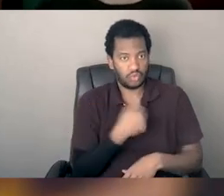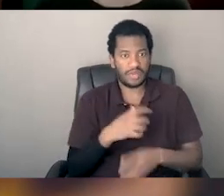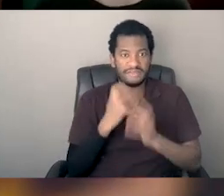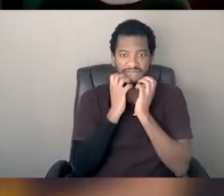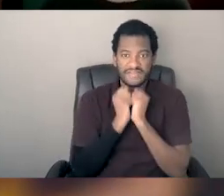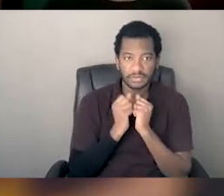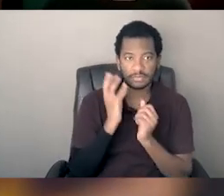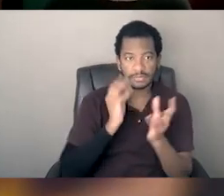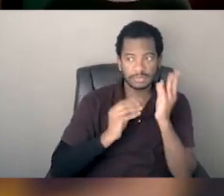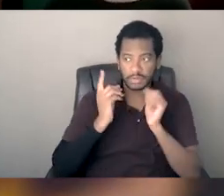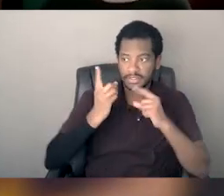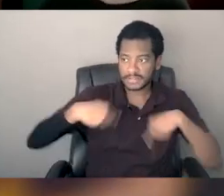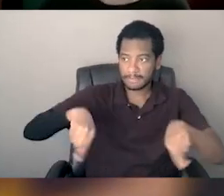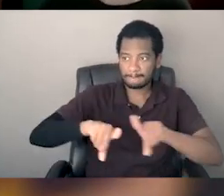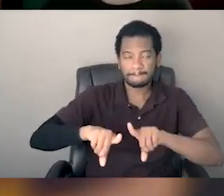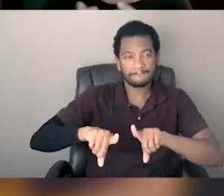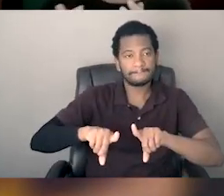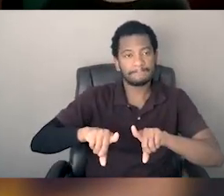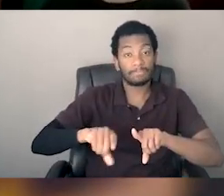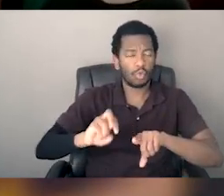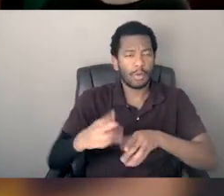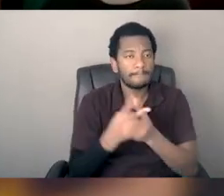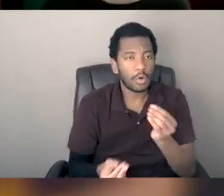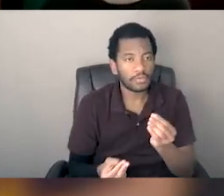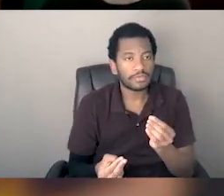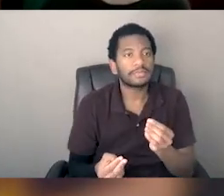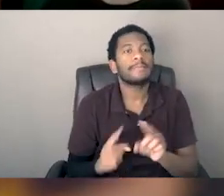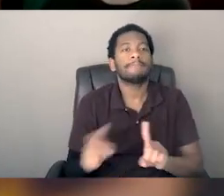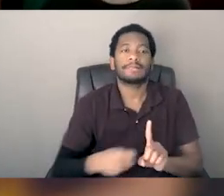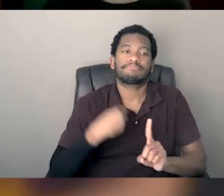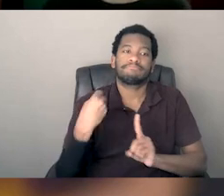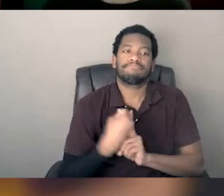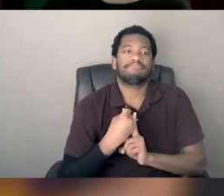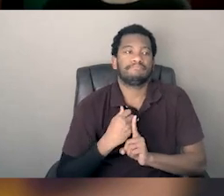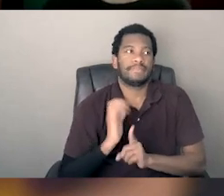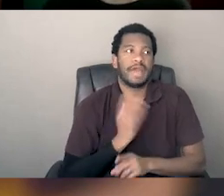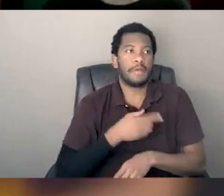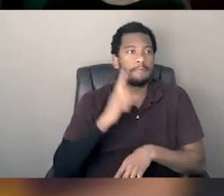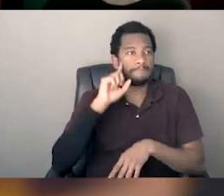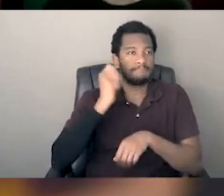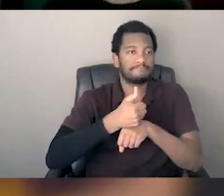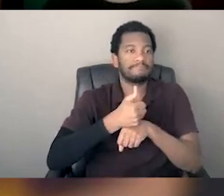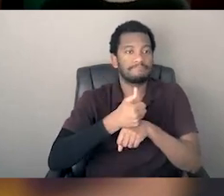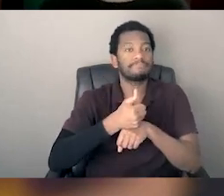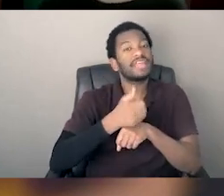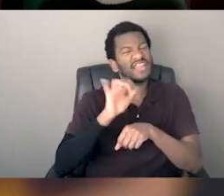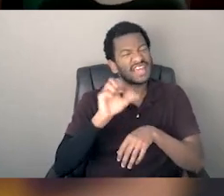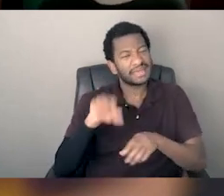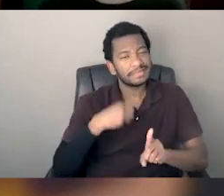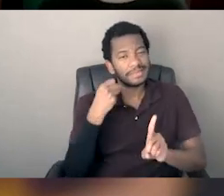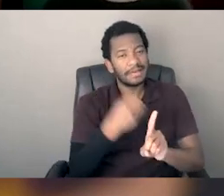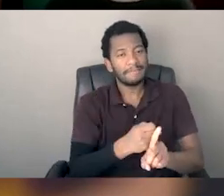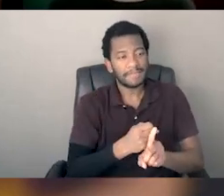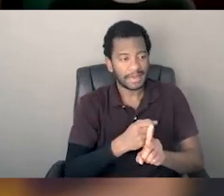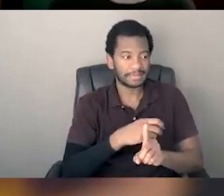our mindsets. What is most valued and what is at the center can impact how programs are designed, how those structures